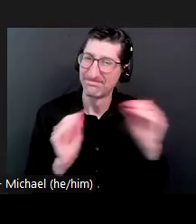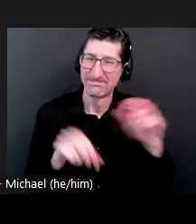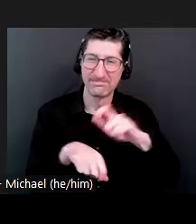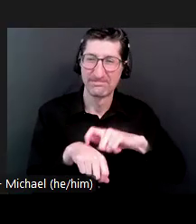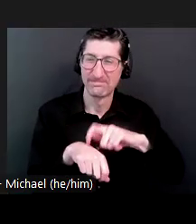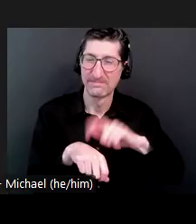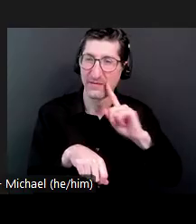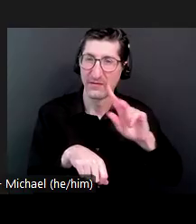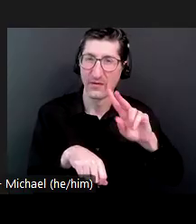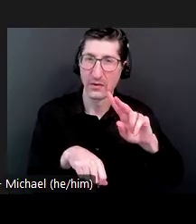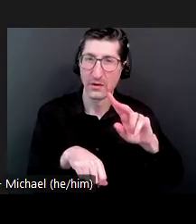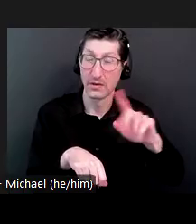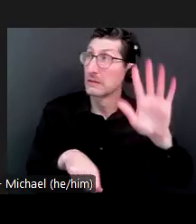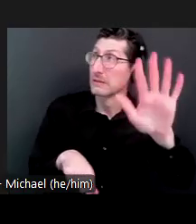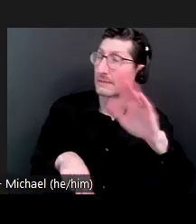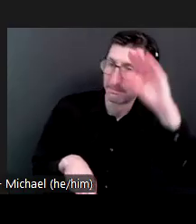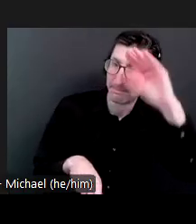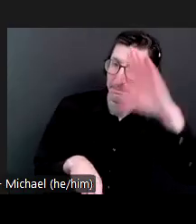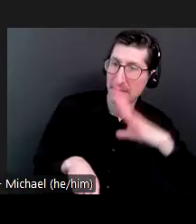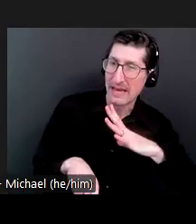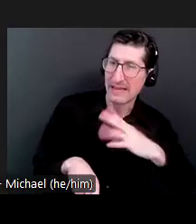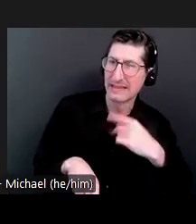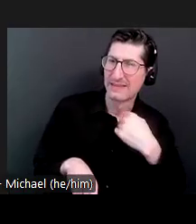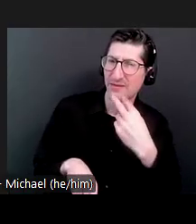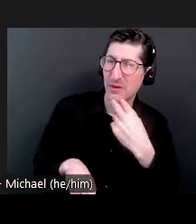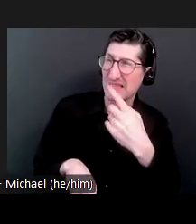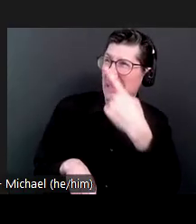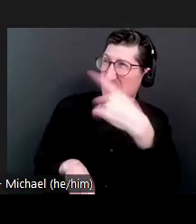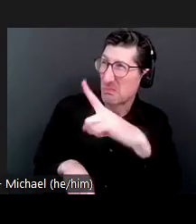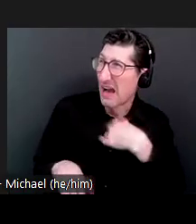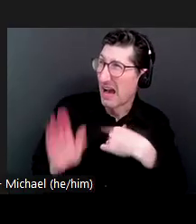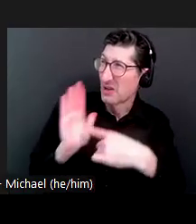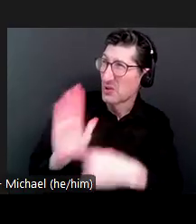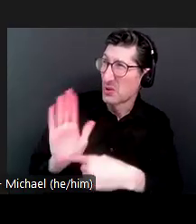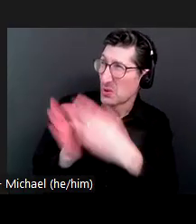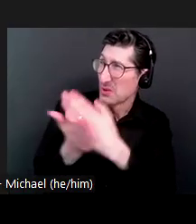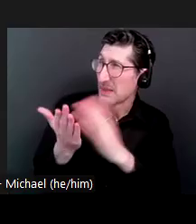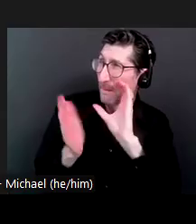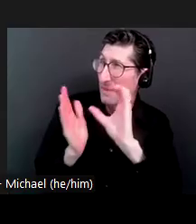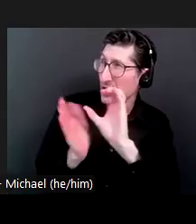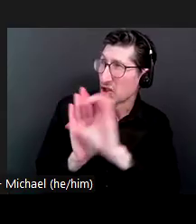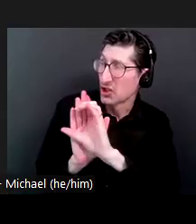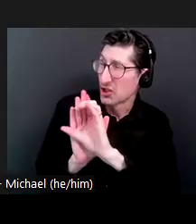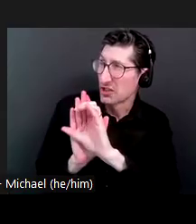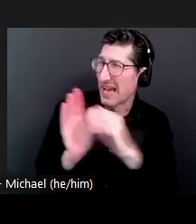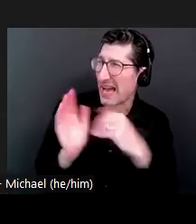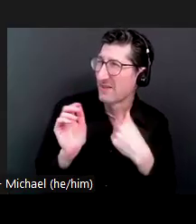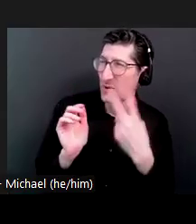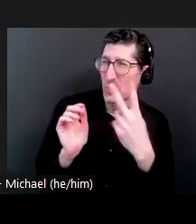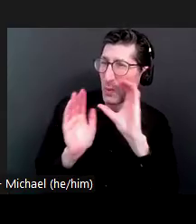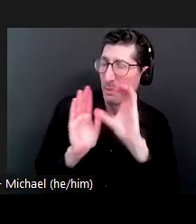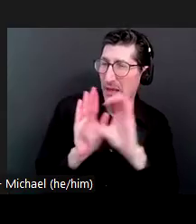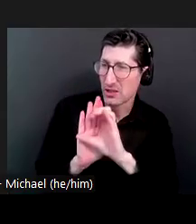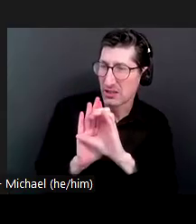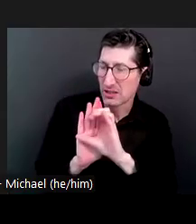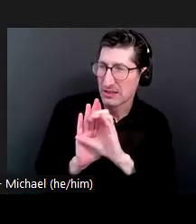Excuse me, can I show you a couple of pictures of what we're talking about? That's all, there's two pictures. They're both the